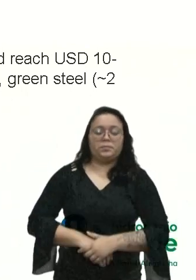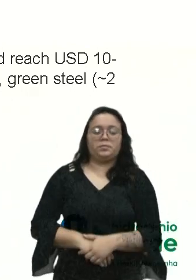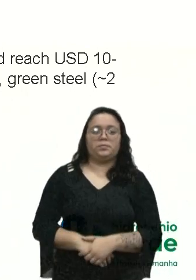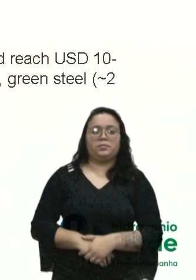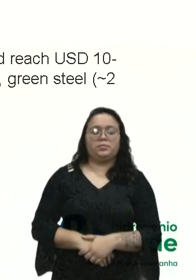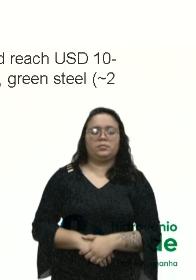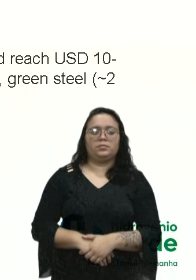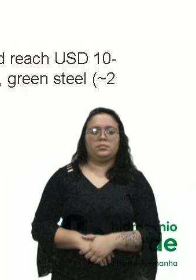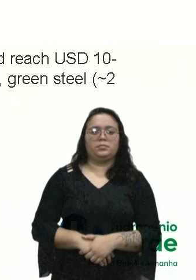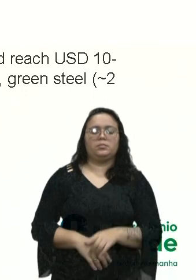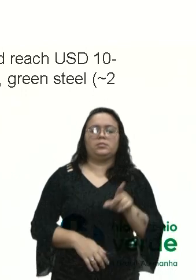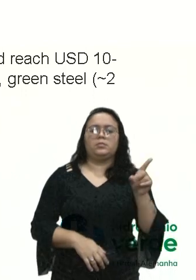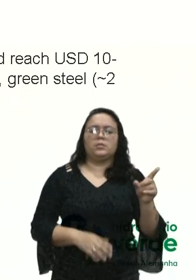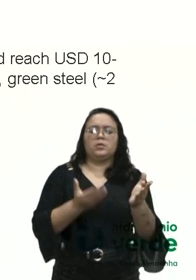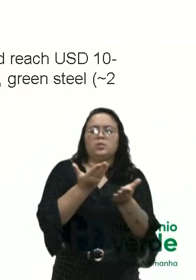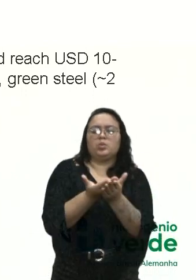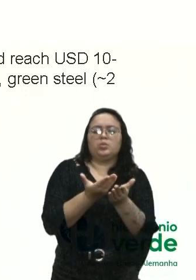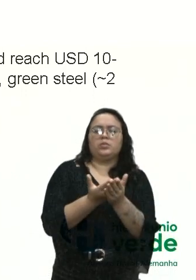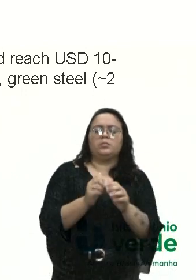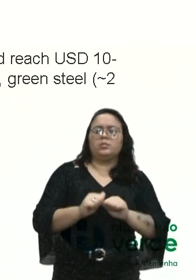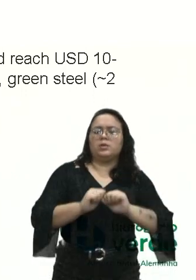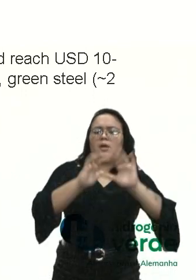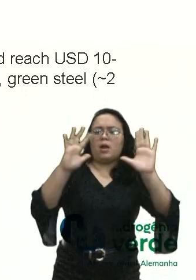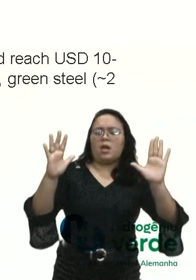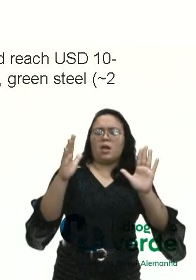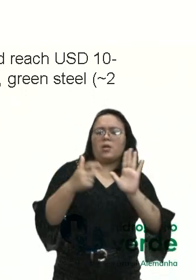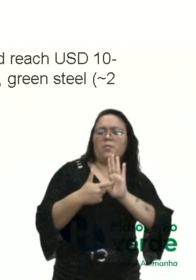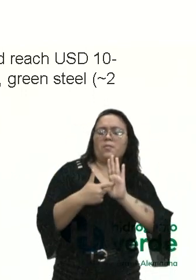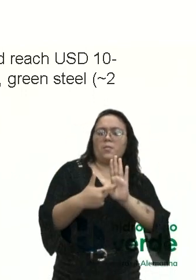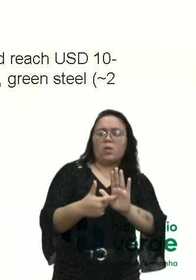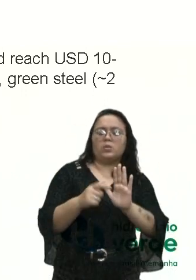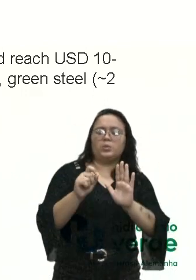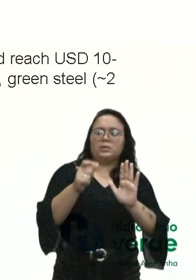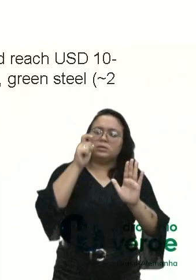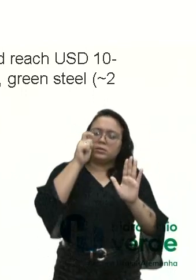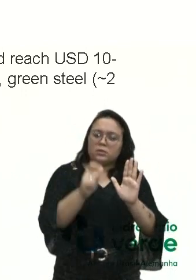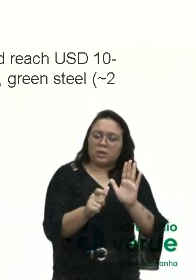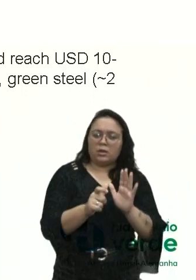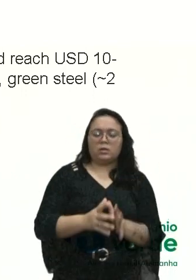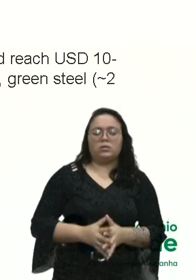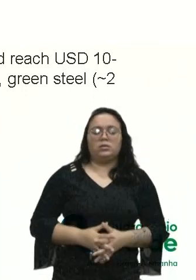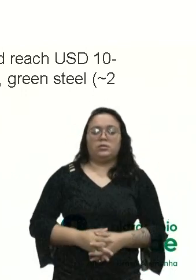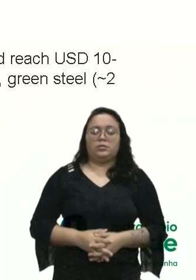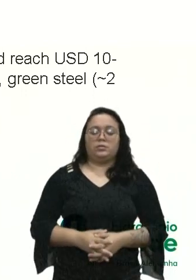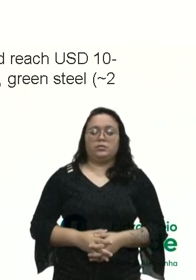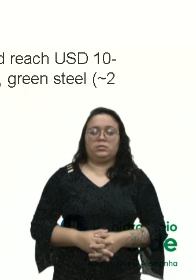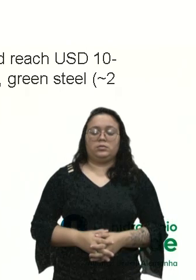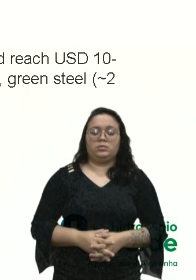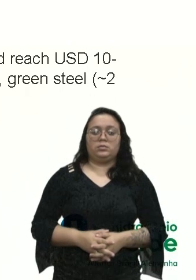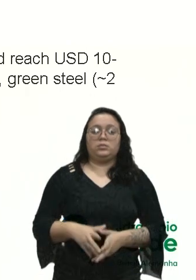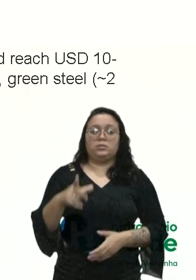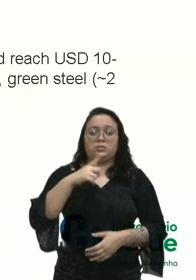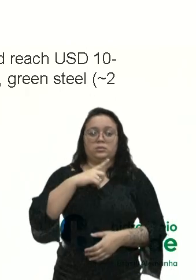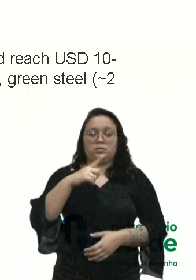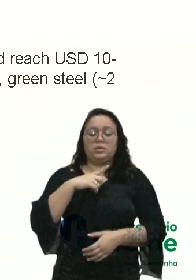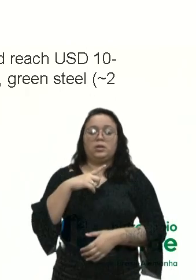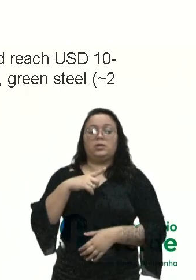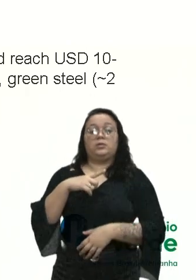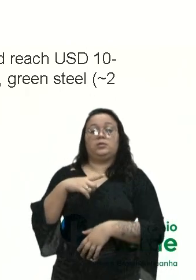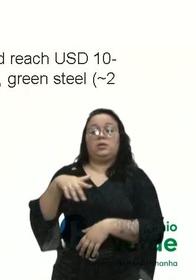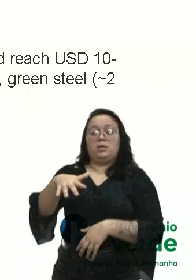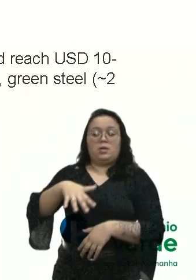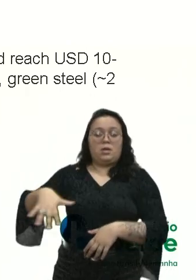Brazil, McKinsey study showed this clearly. Very interesting. First, we have an international